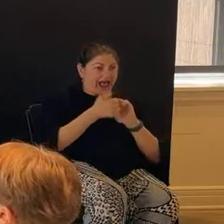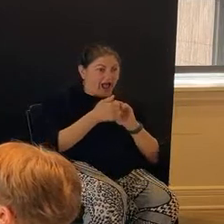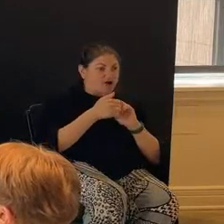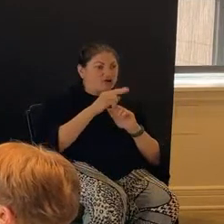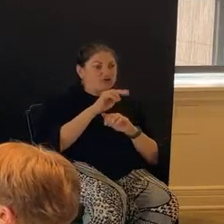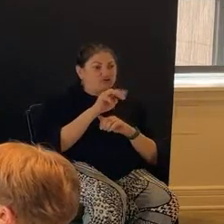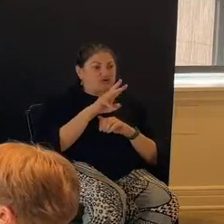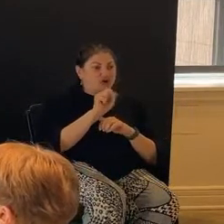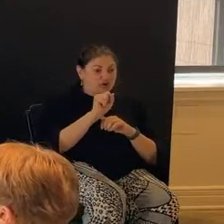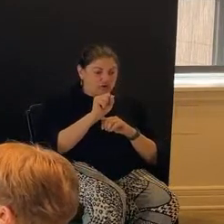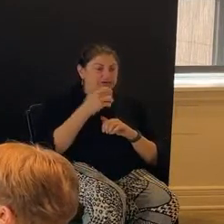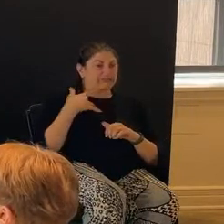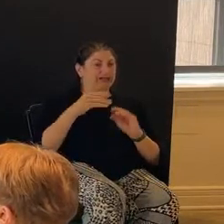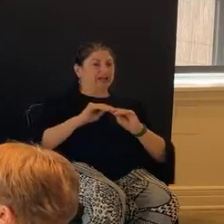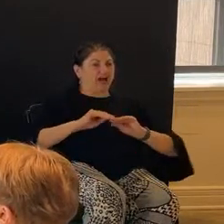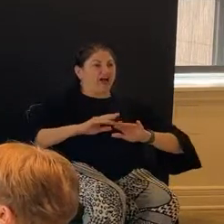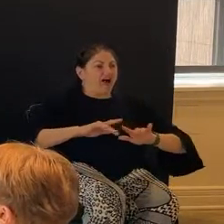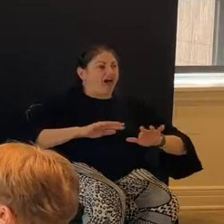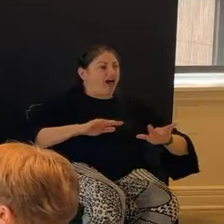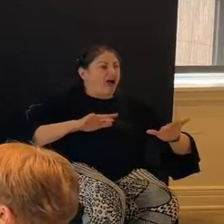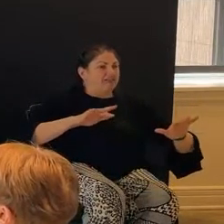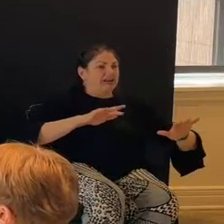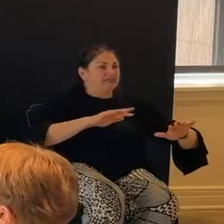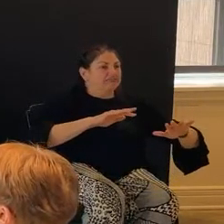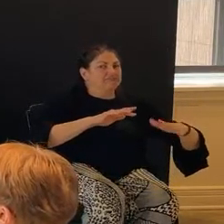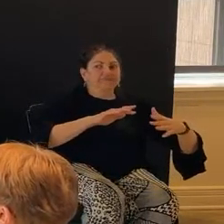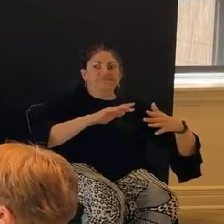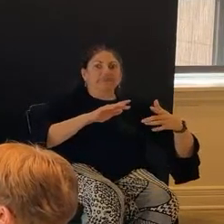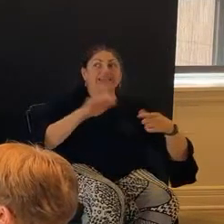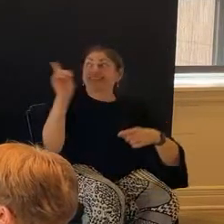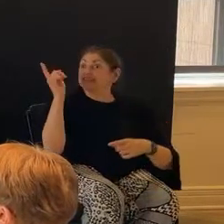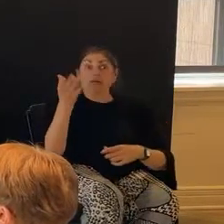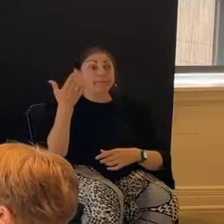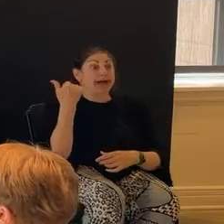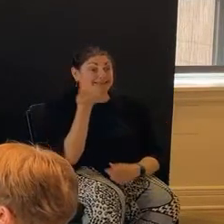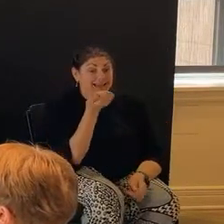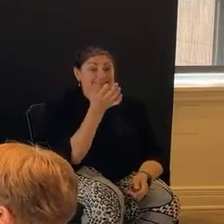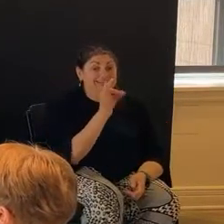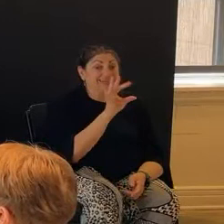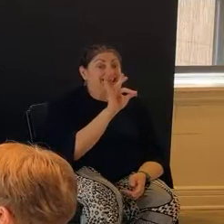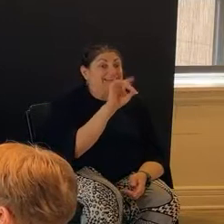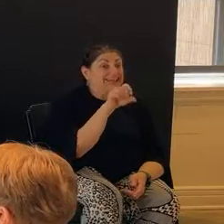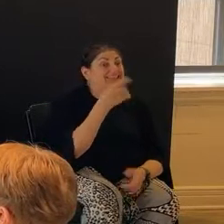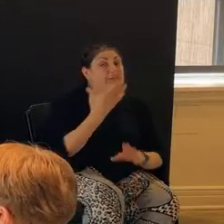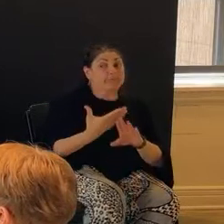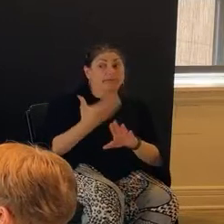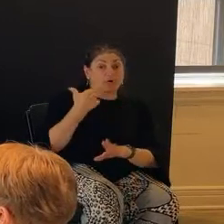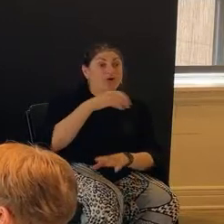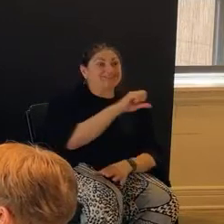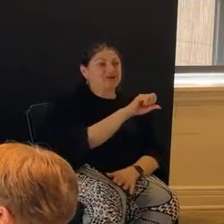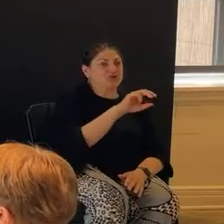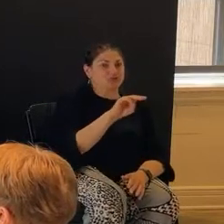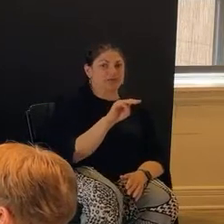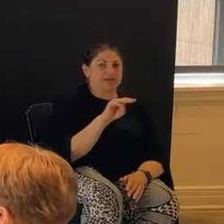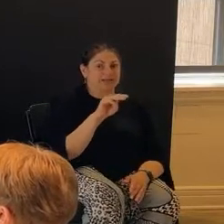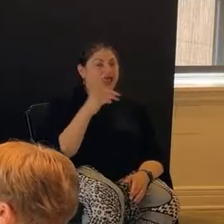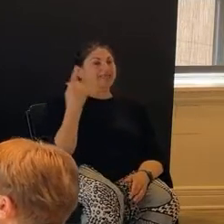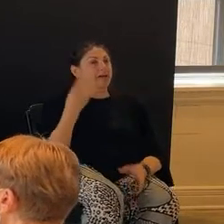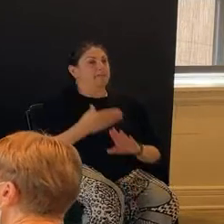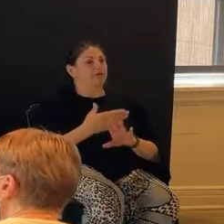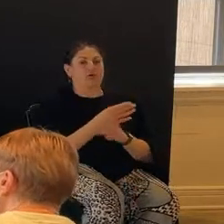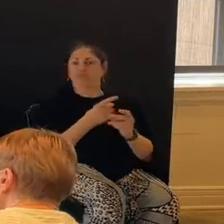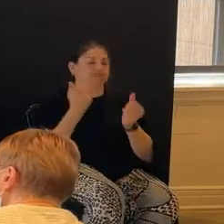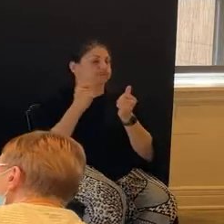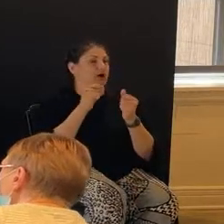you talk about going through historic records. This was all, you know, 1980. This was pre-social media. This was pre-Insta news. So this